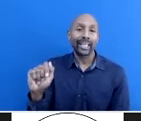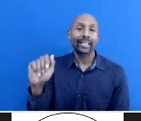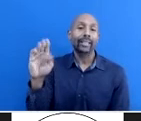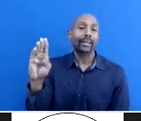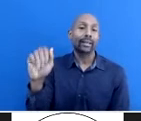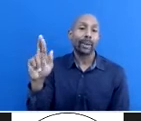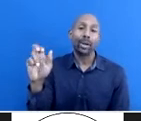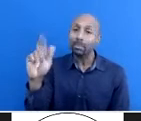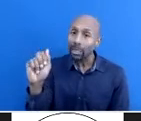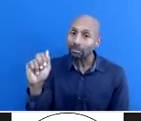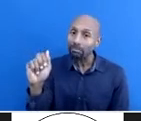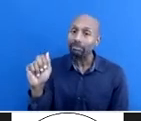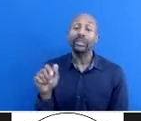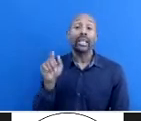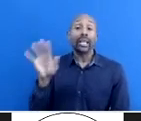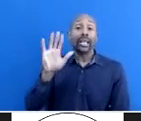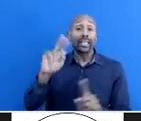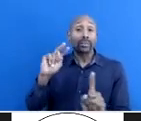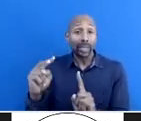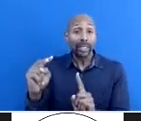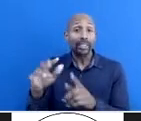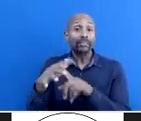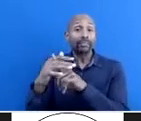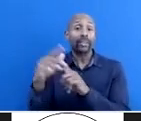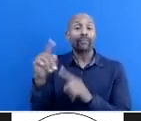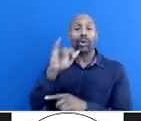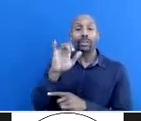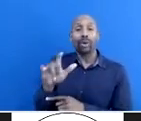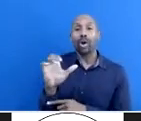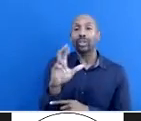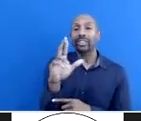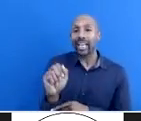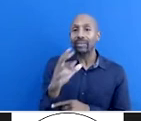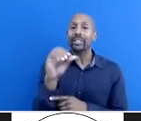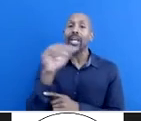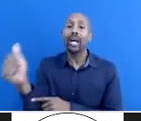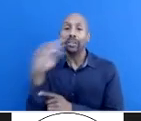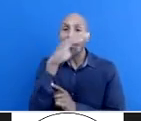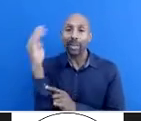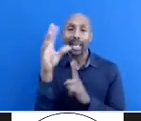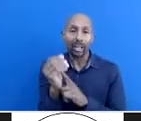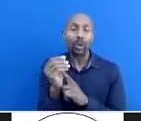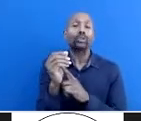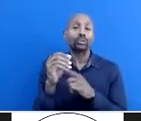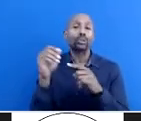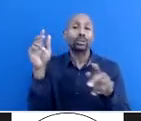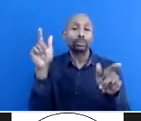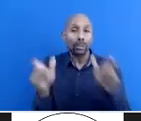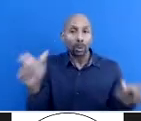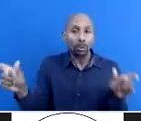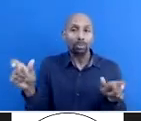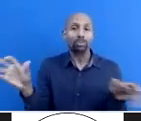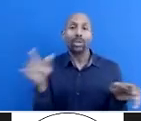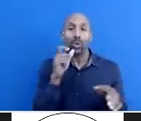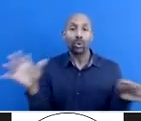transcend struggle and powerfully persevere in the visual, the soulfully sonic, and the spiritual. So a little